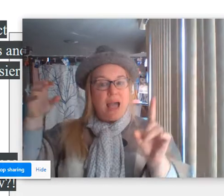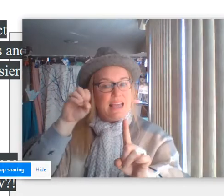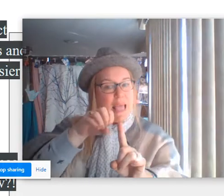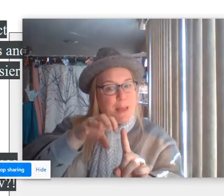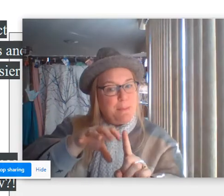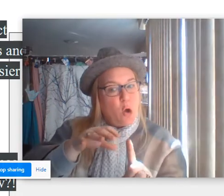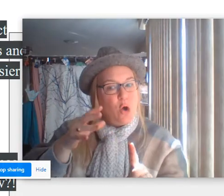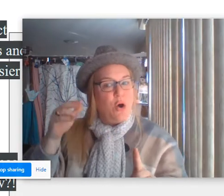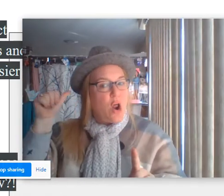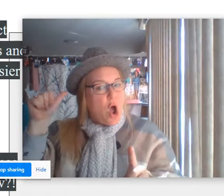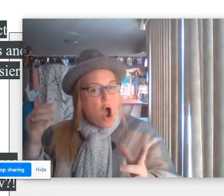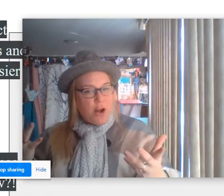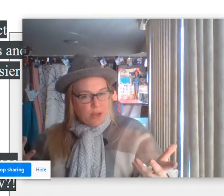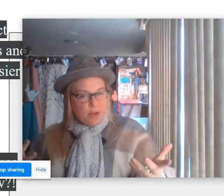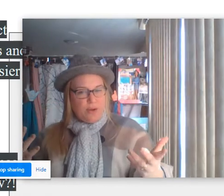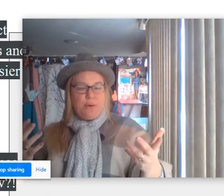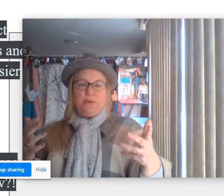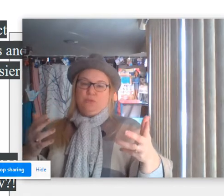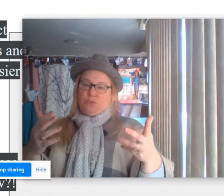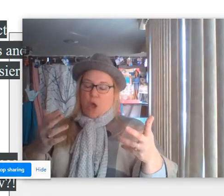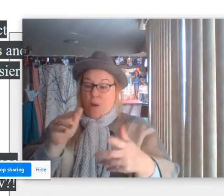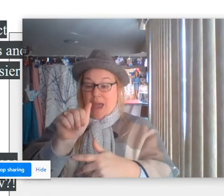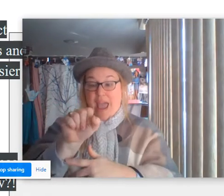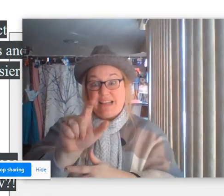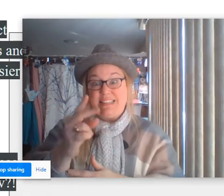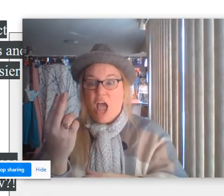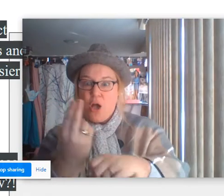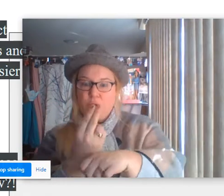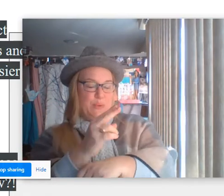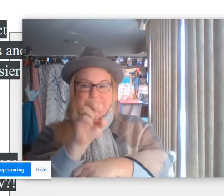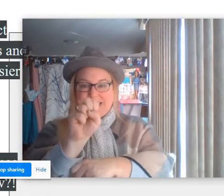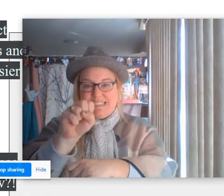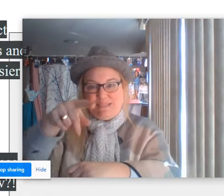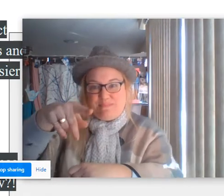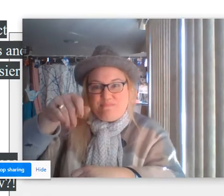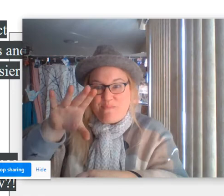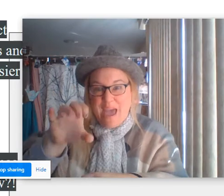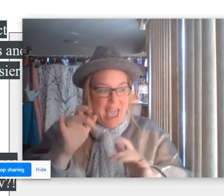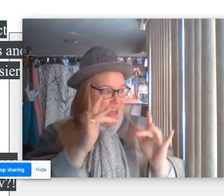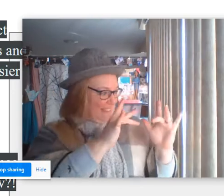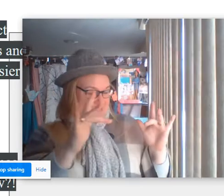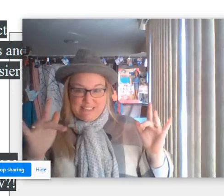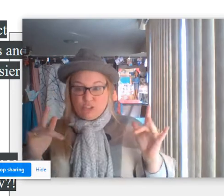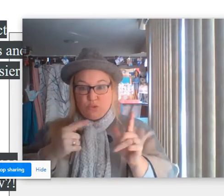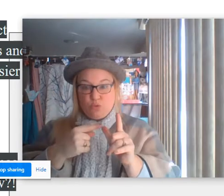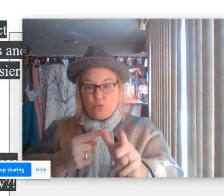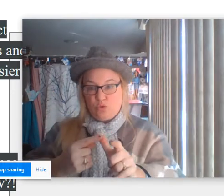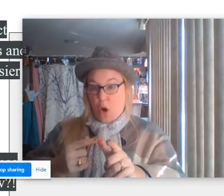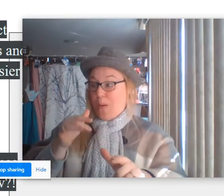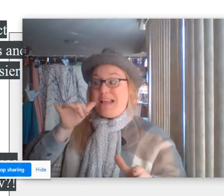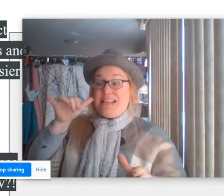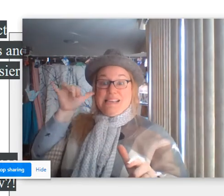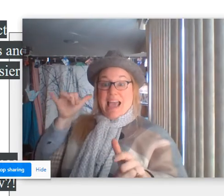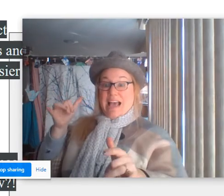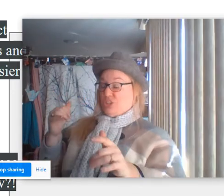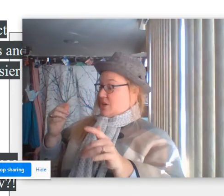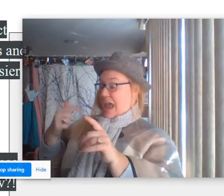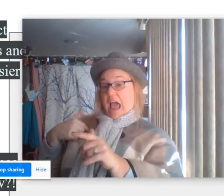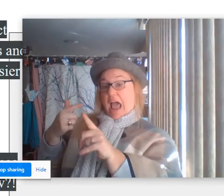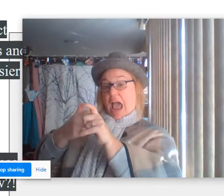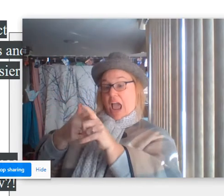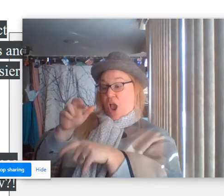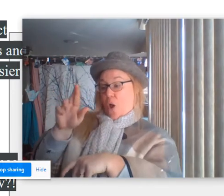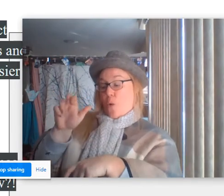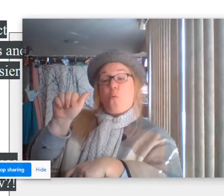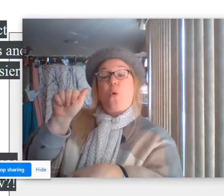uses space all around your body to show the difference between yesterday I ran, right, versus today